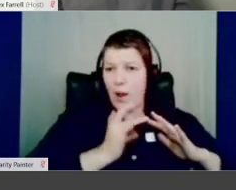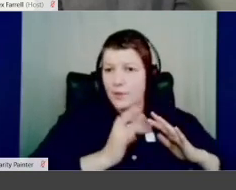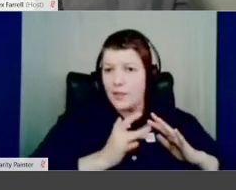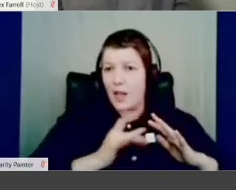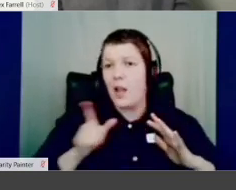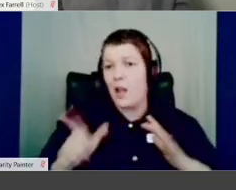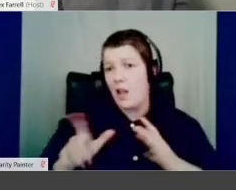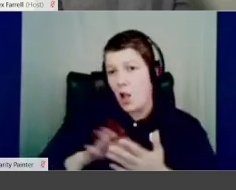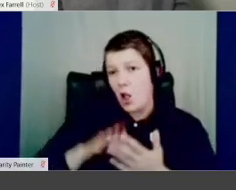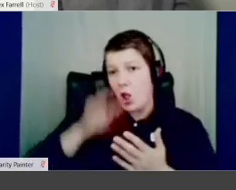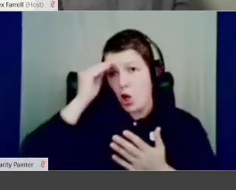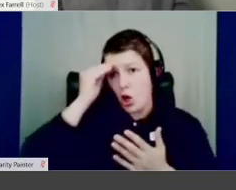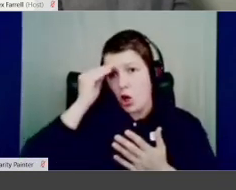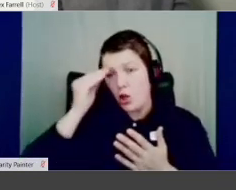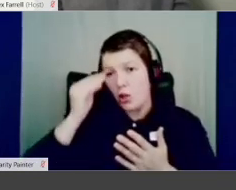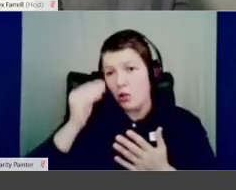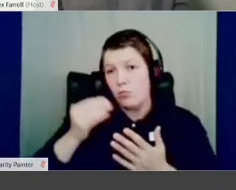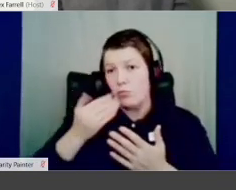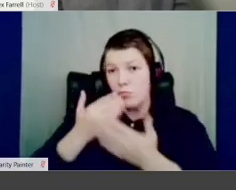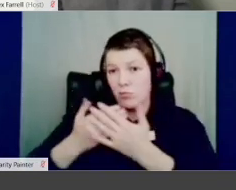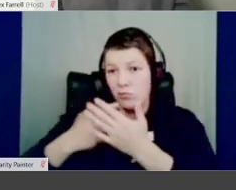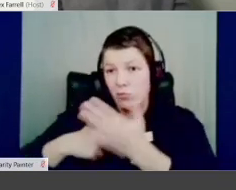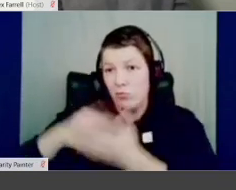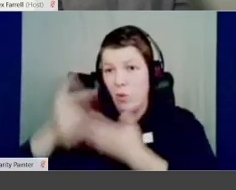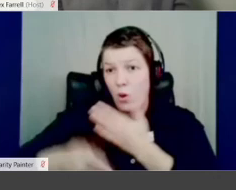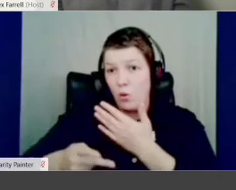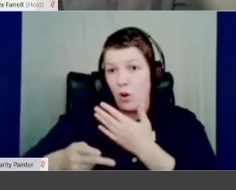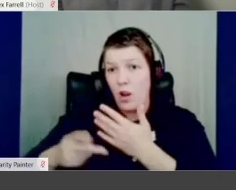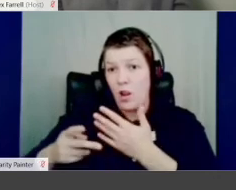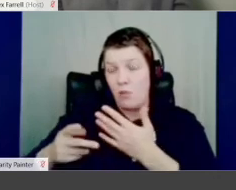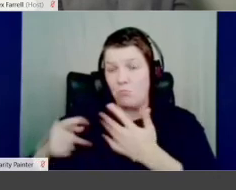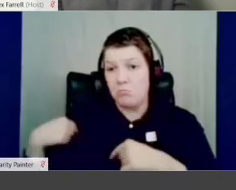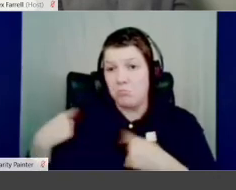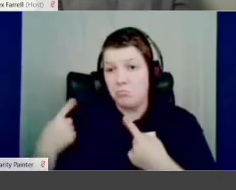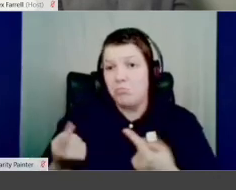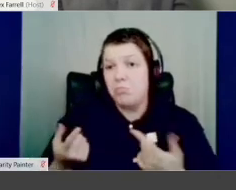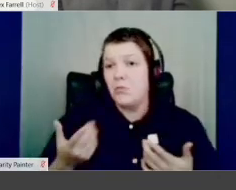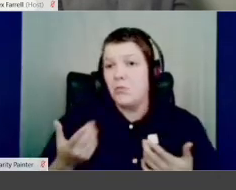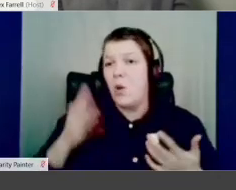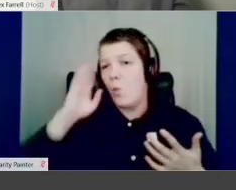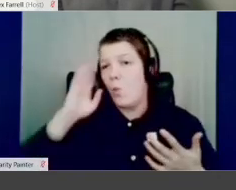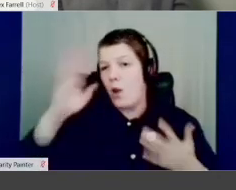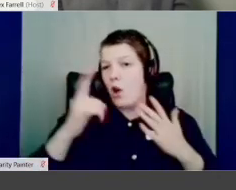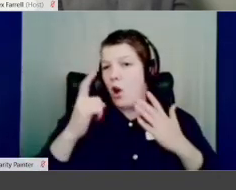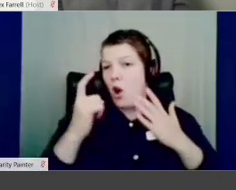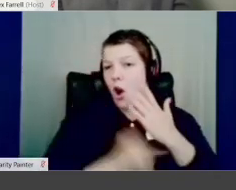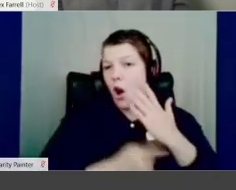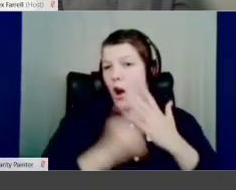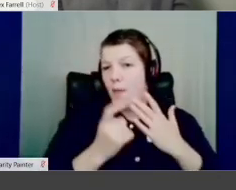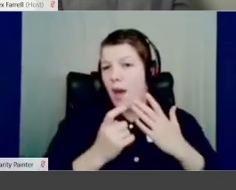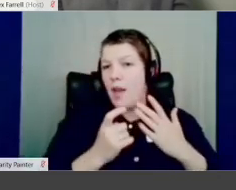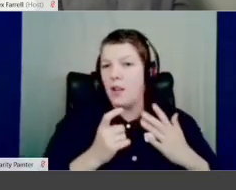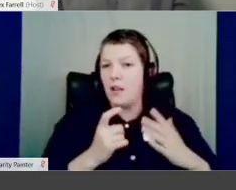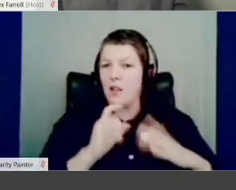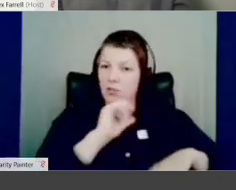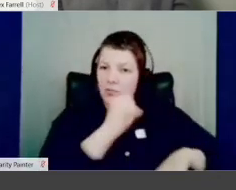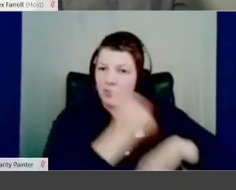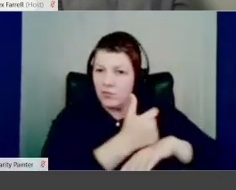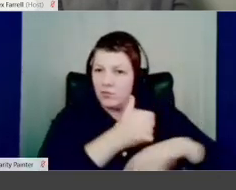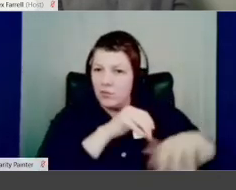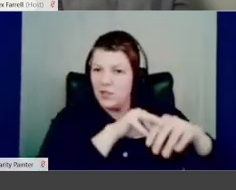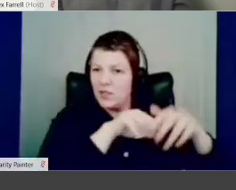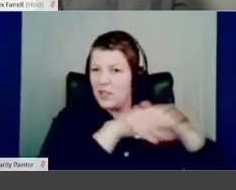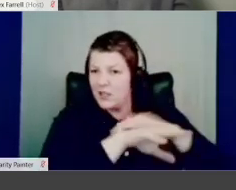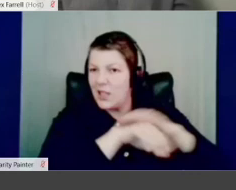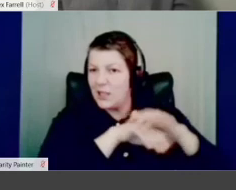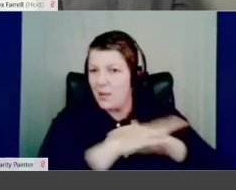do most of the accessibility stuff because that's just baked into their brain. The color contrast is the one we struggle with a lot, particularly if you're